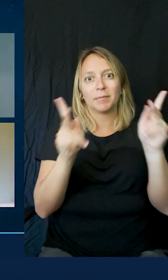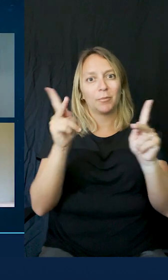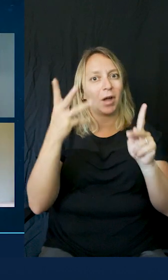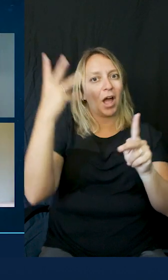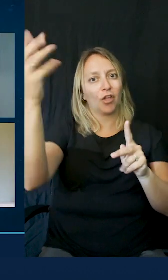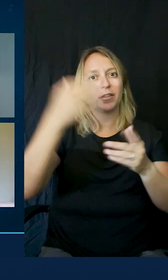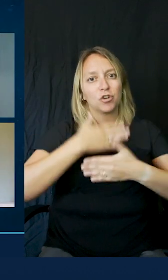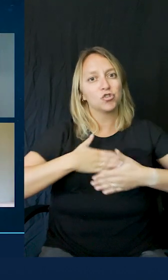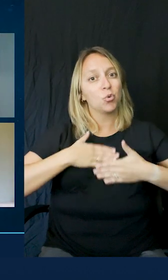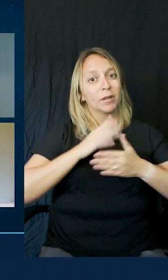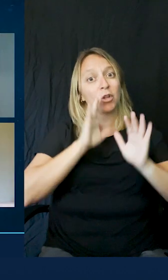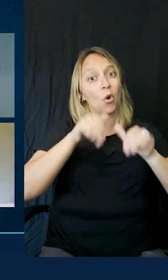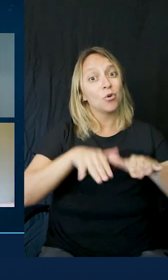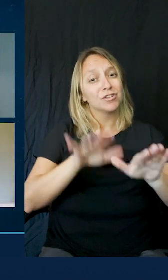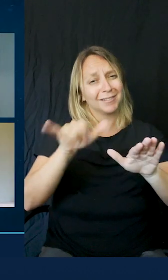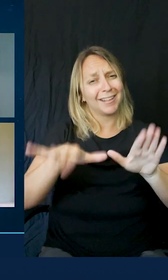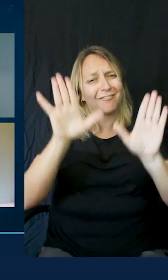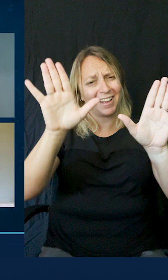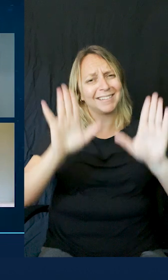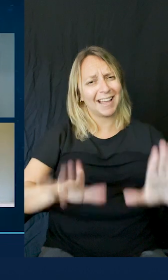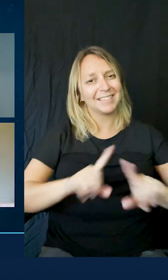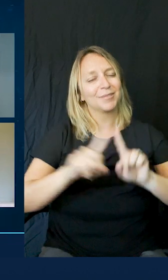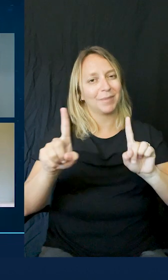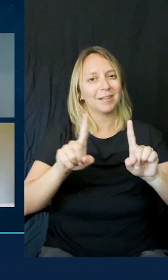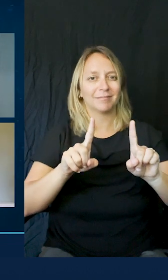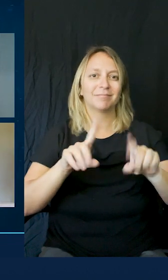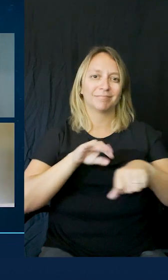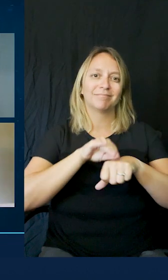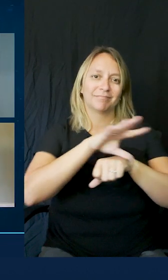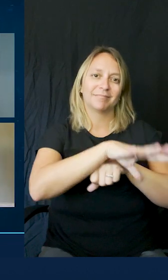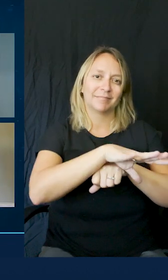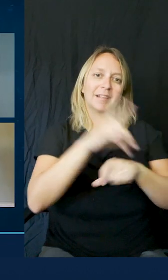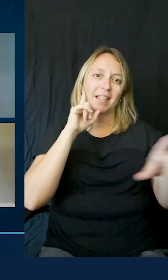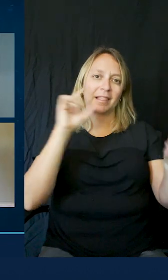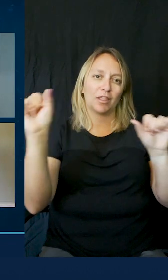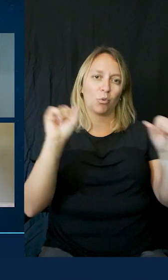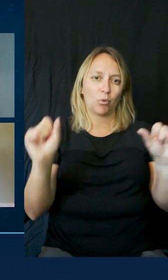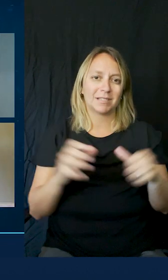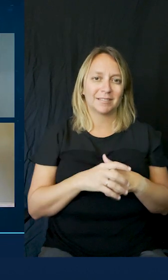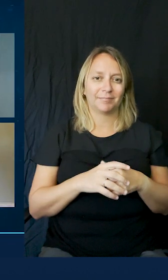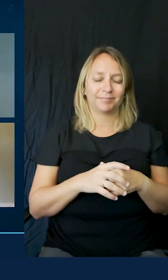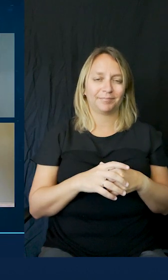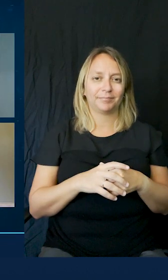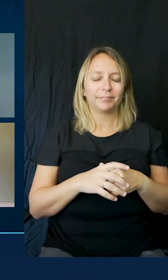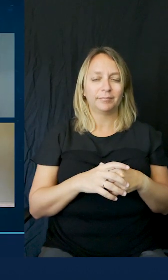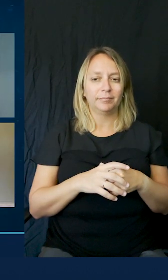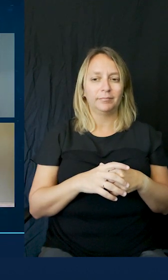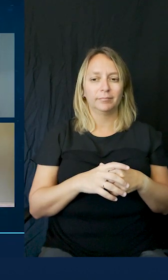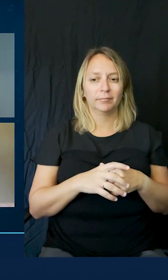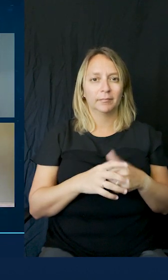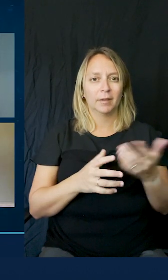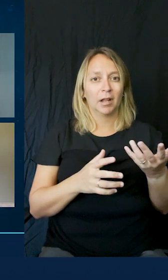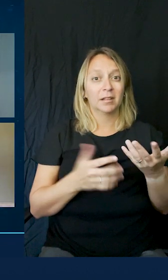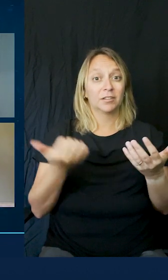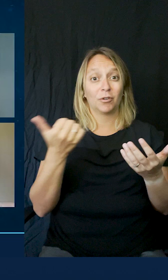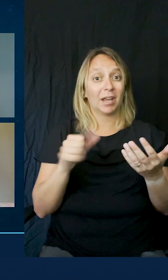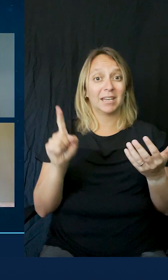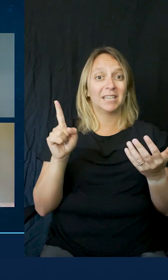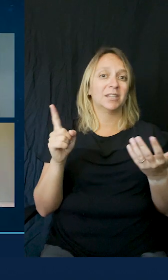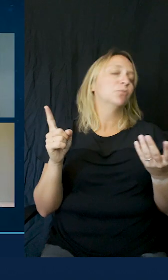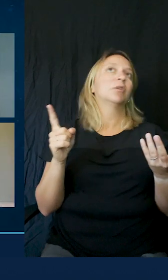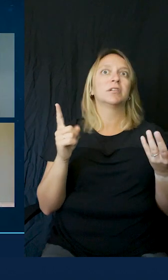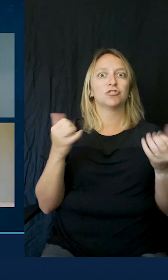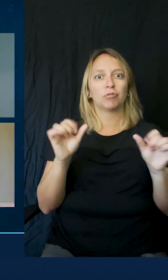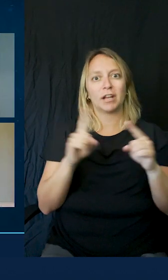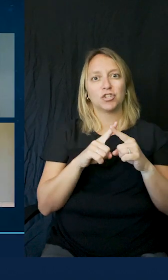fantastic, but it does contribute to a loud soundscape. Natalie, is there any move towards electric boats? Have you all